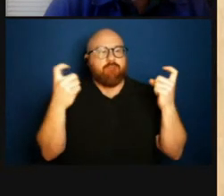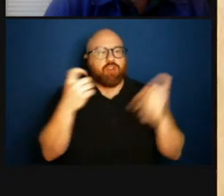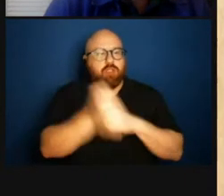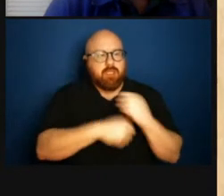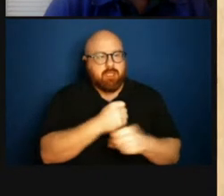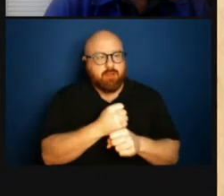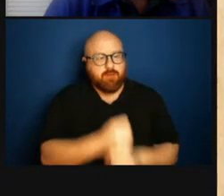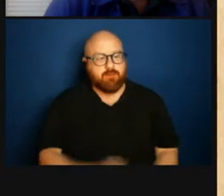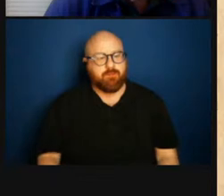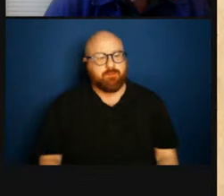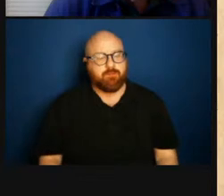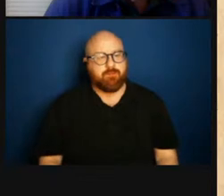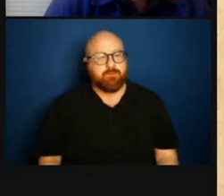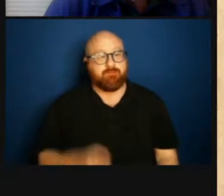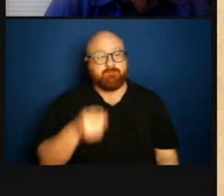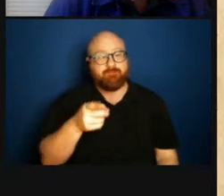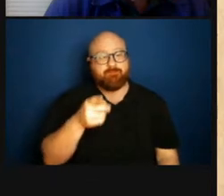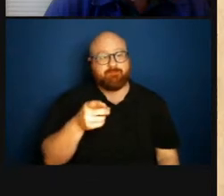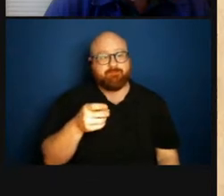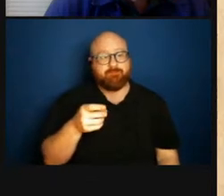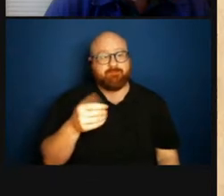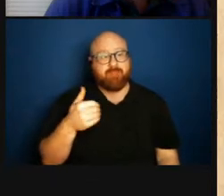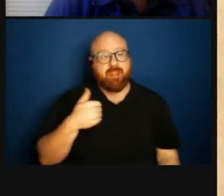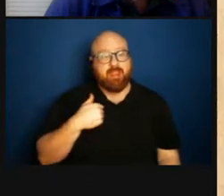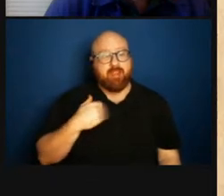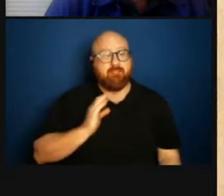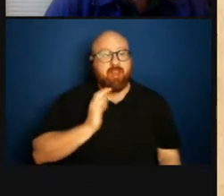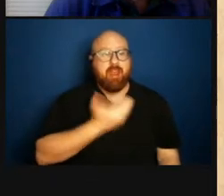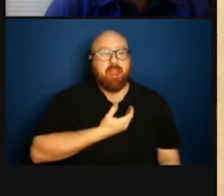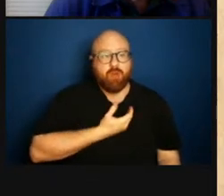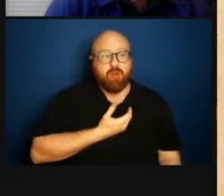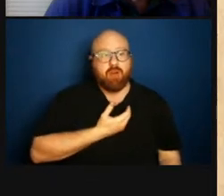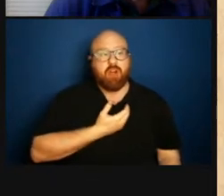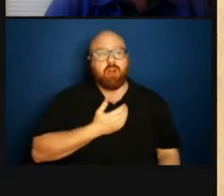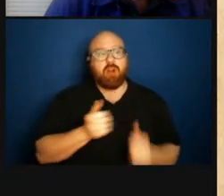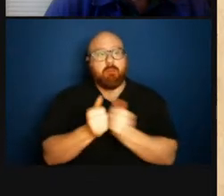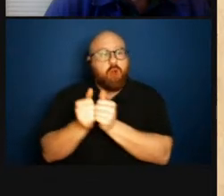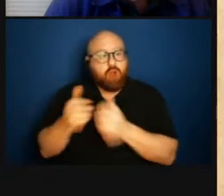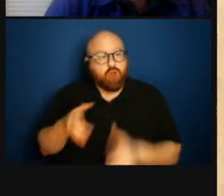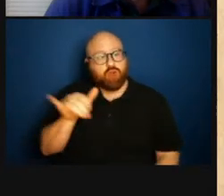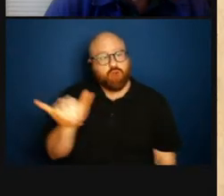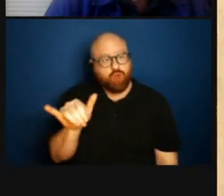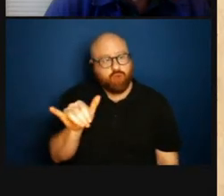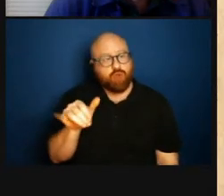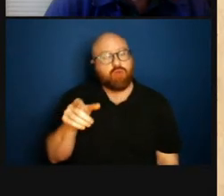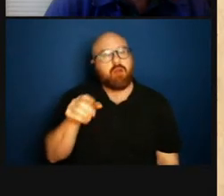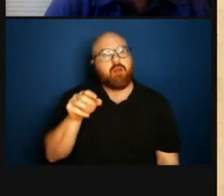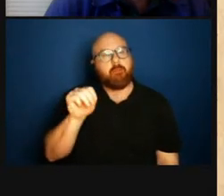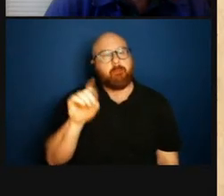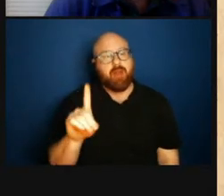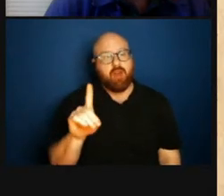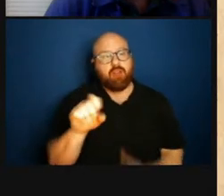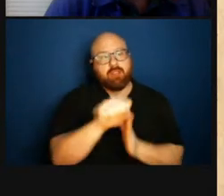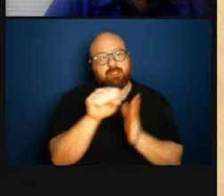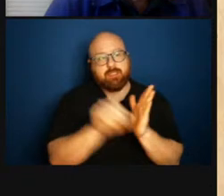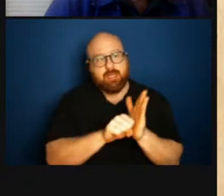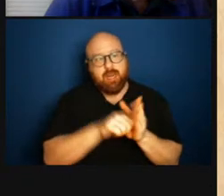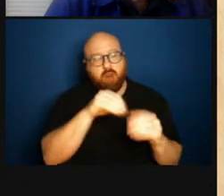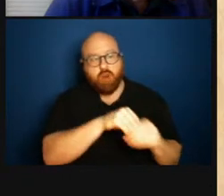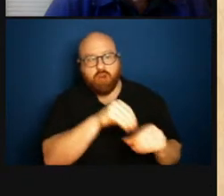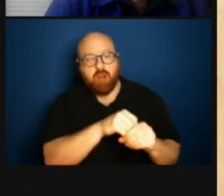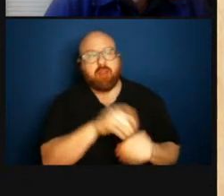So we have our own helpful partner, the Maryland State Archives, which will play a major role in 2026 as